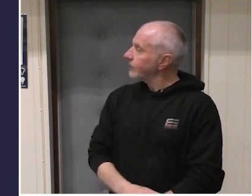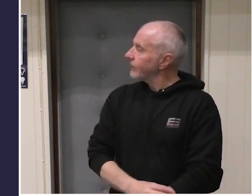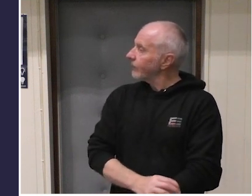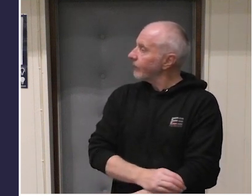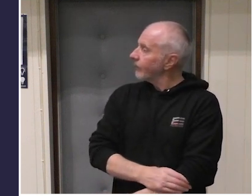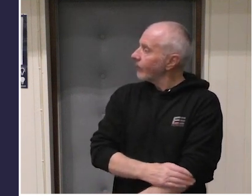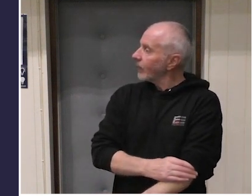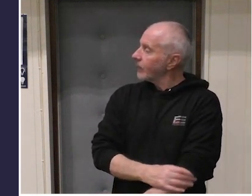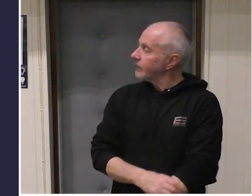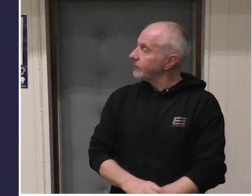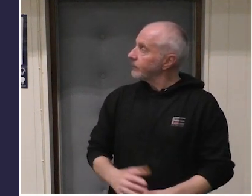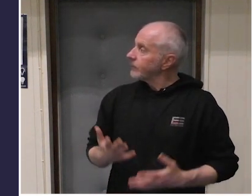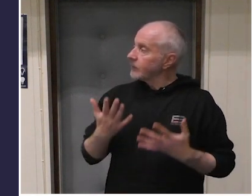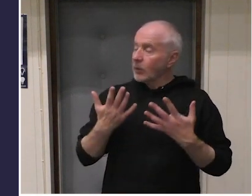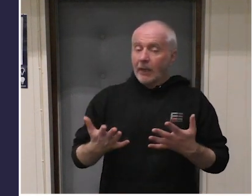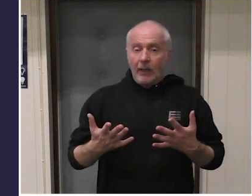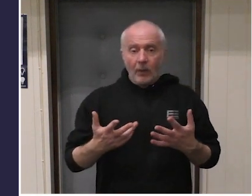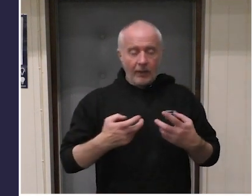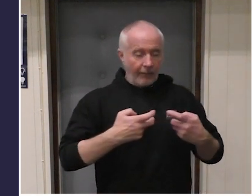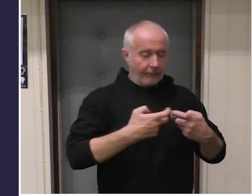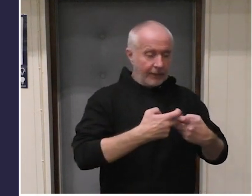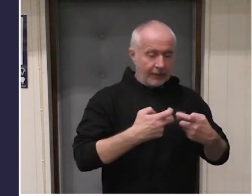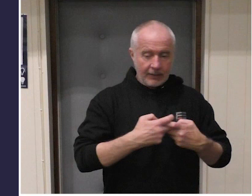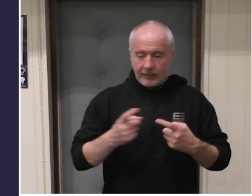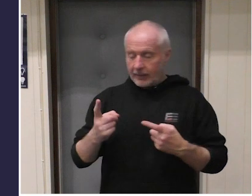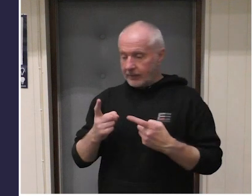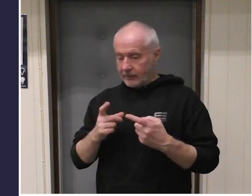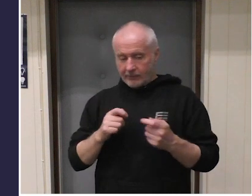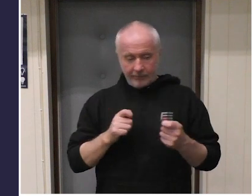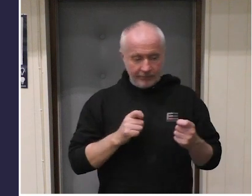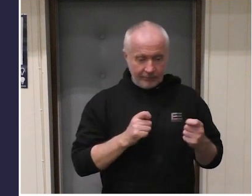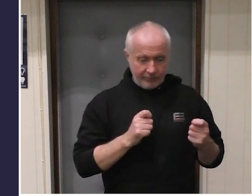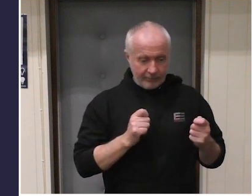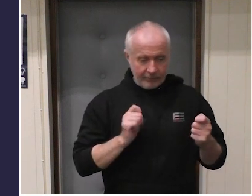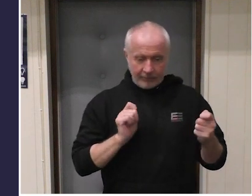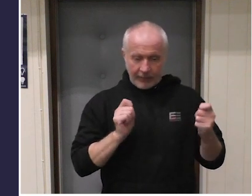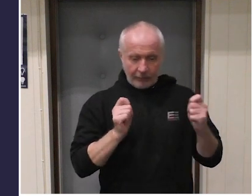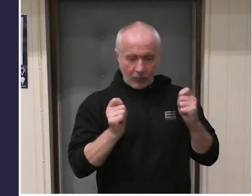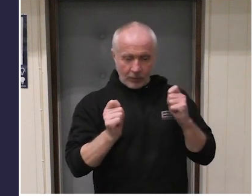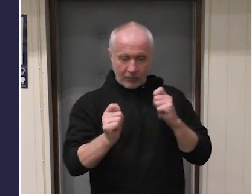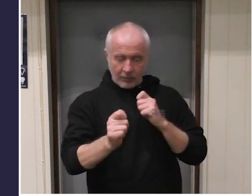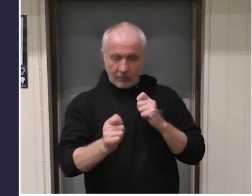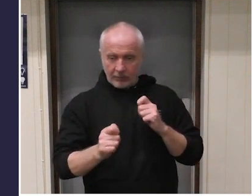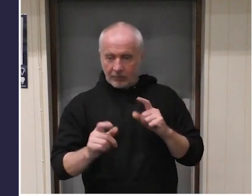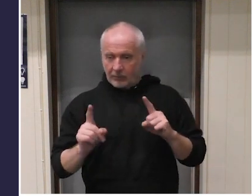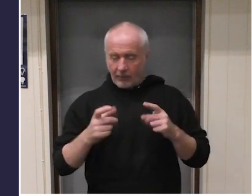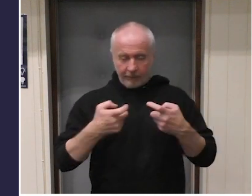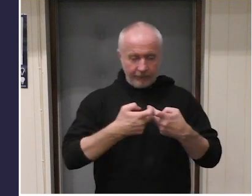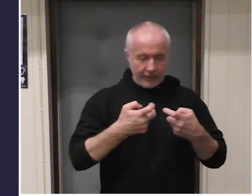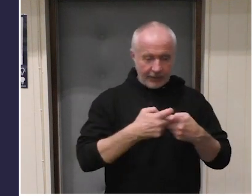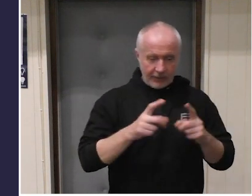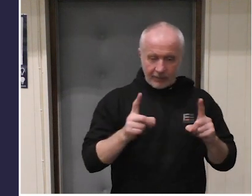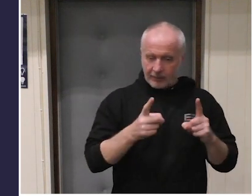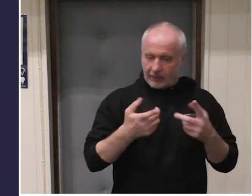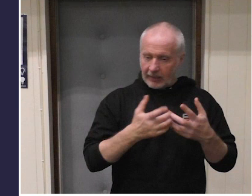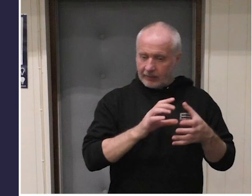discussion about physics and evolution, we want to come back to this bigger question, okay, of what can physics tell us about evolution